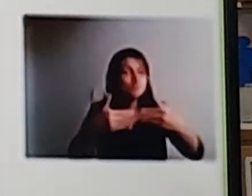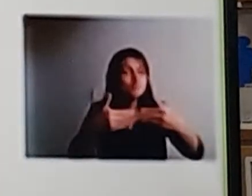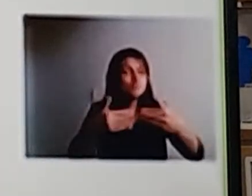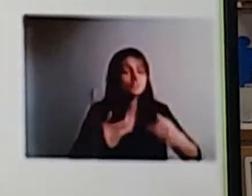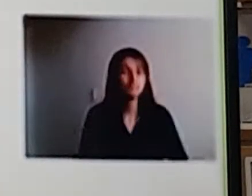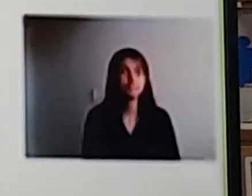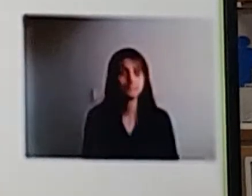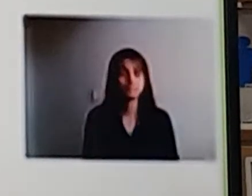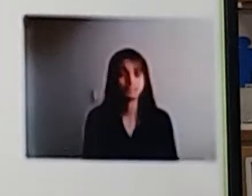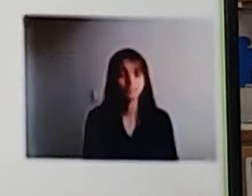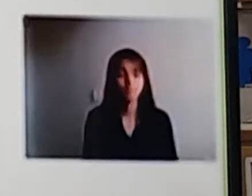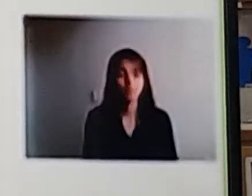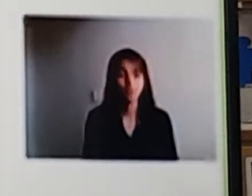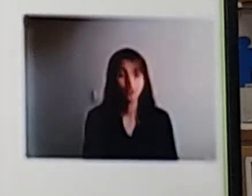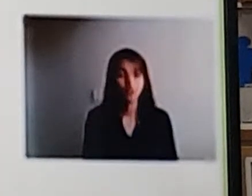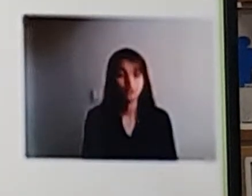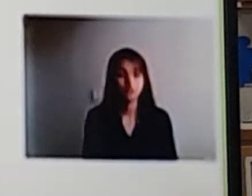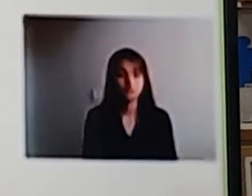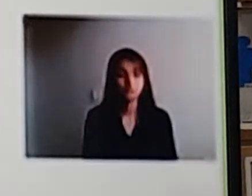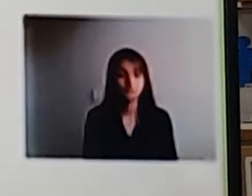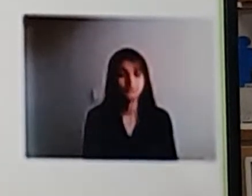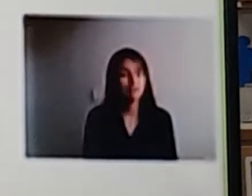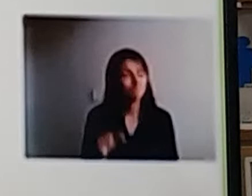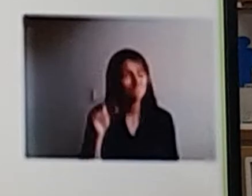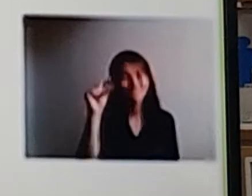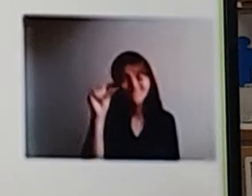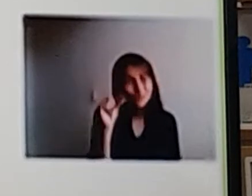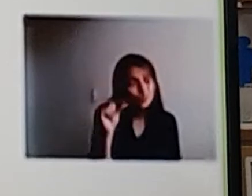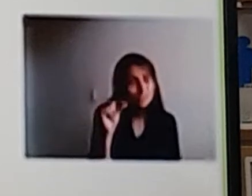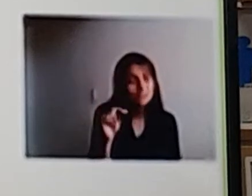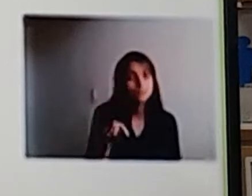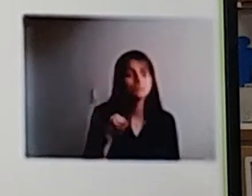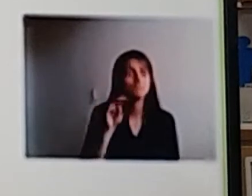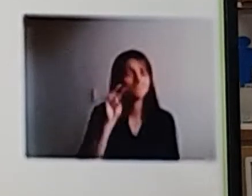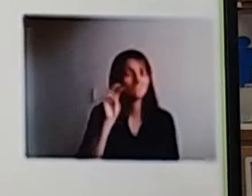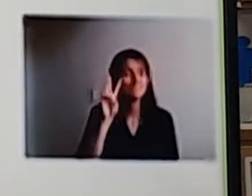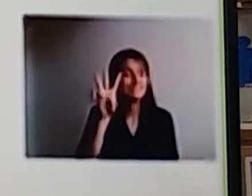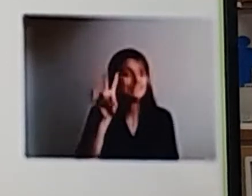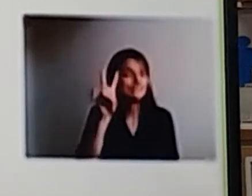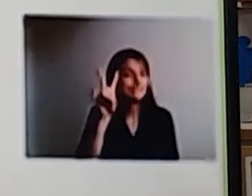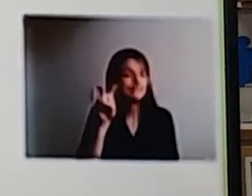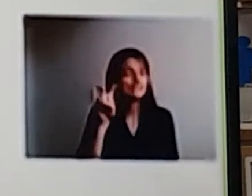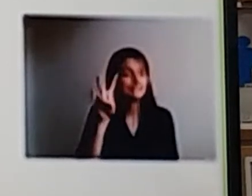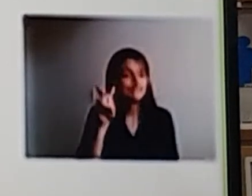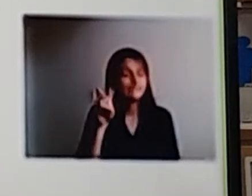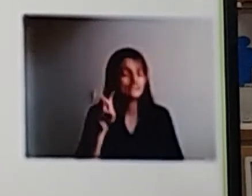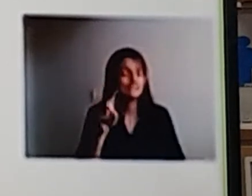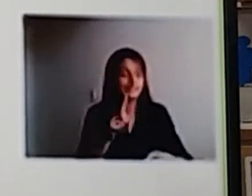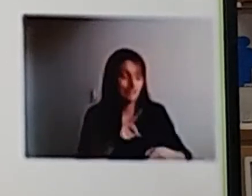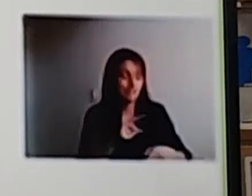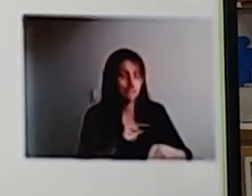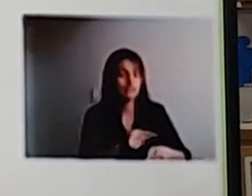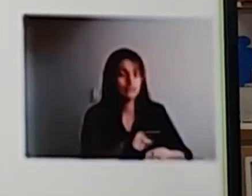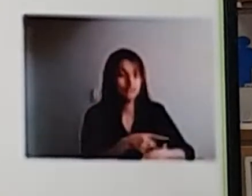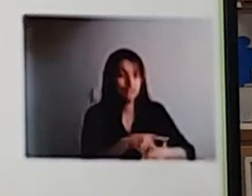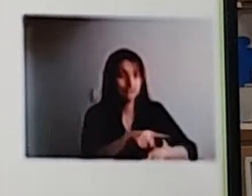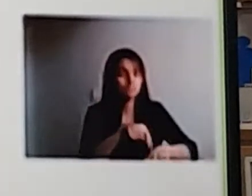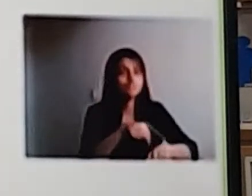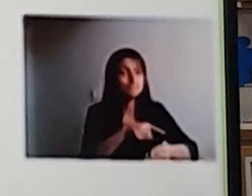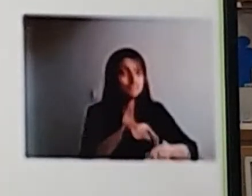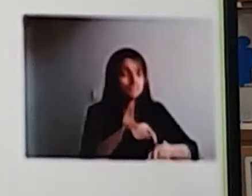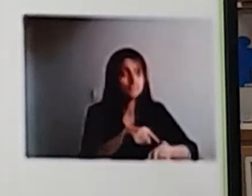sensor, so that will not close on the person who is walking slow or going in the wheelchair slowly. Can you